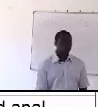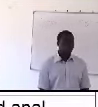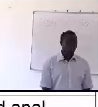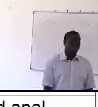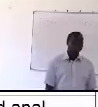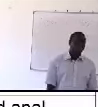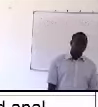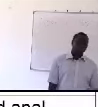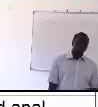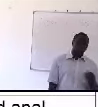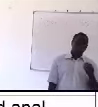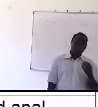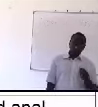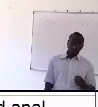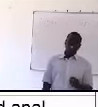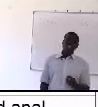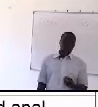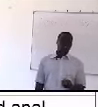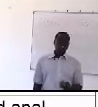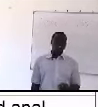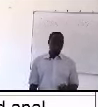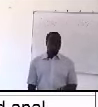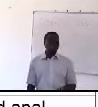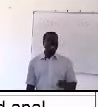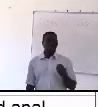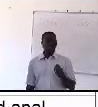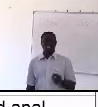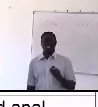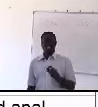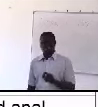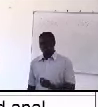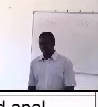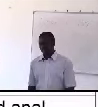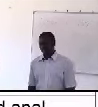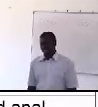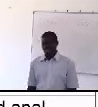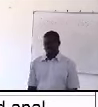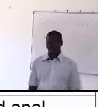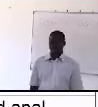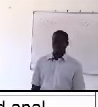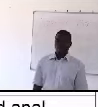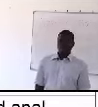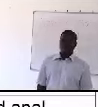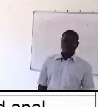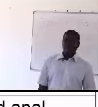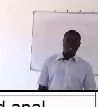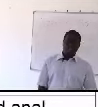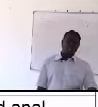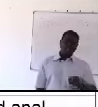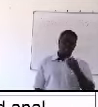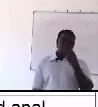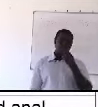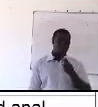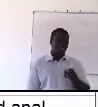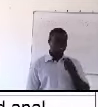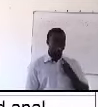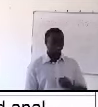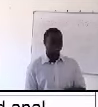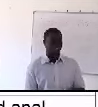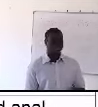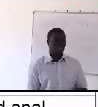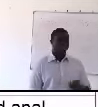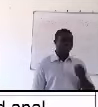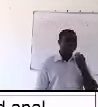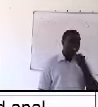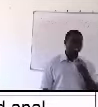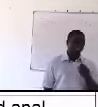to secrete or to stimulate tears. So now the sympathetic nervous system also inhibits secretion of what,